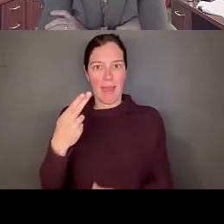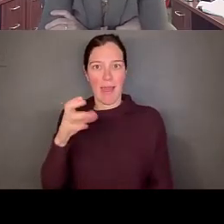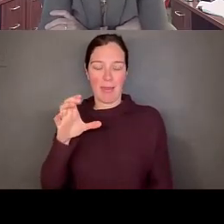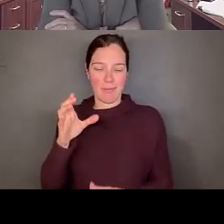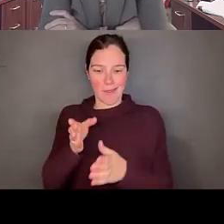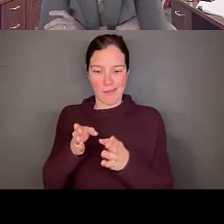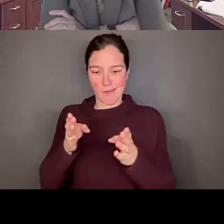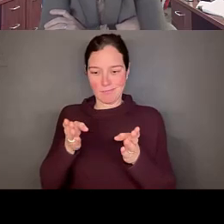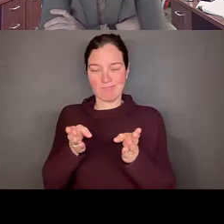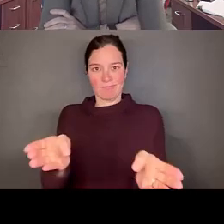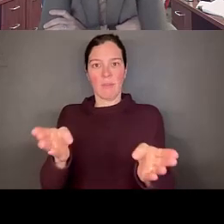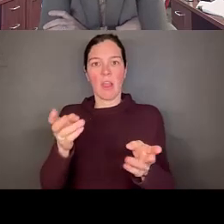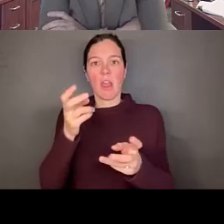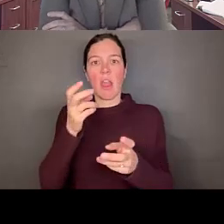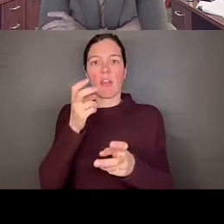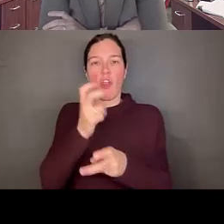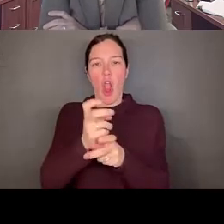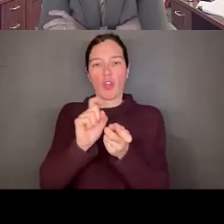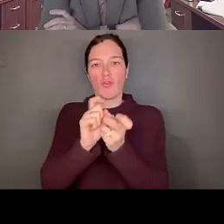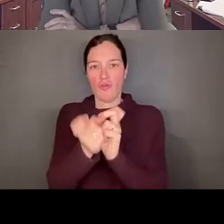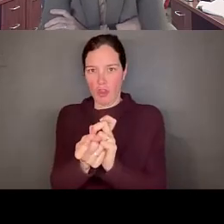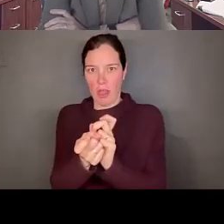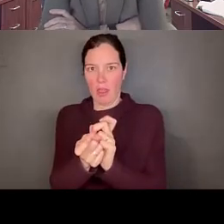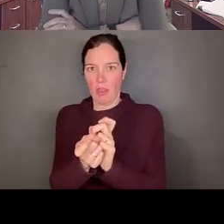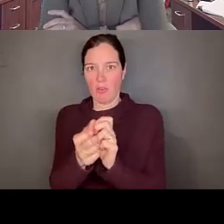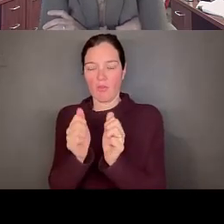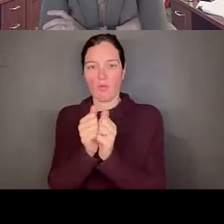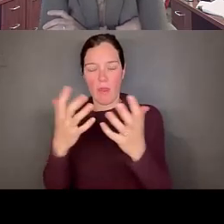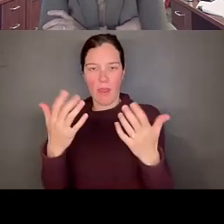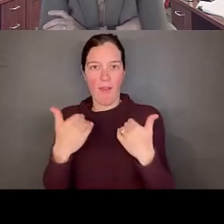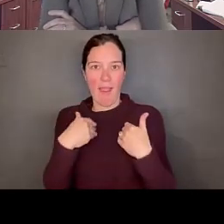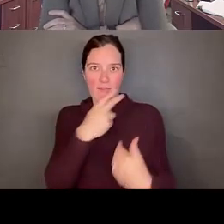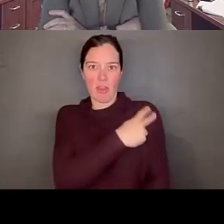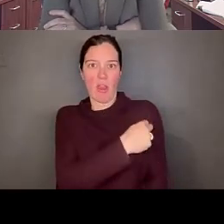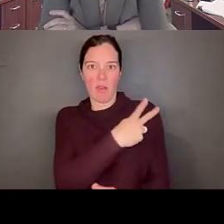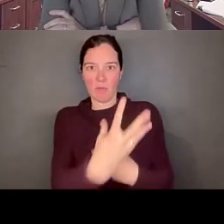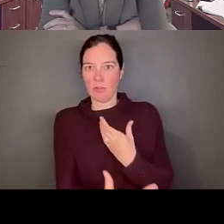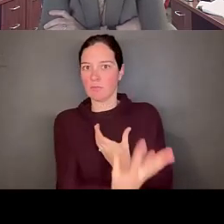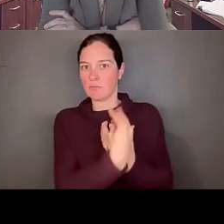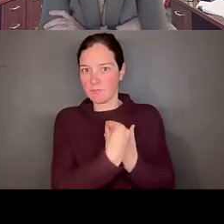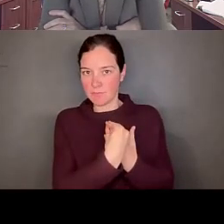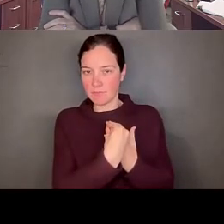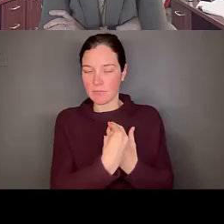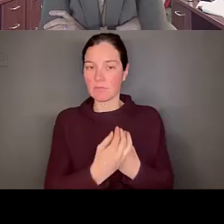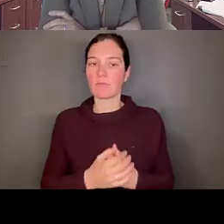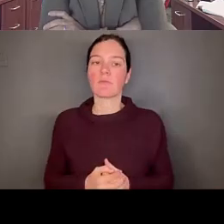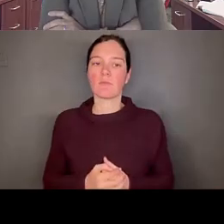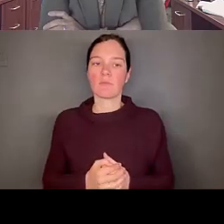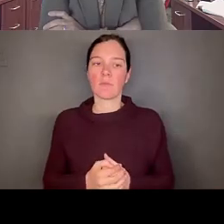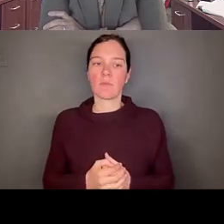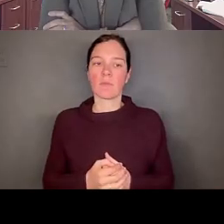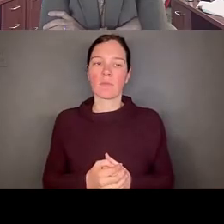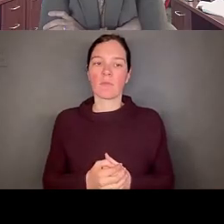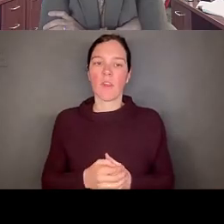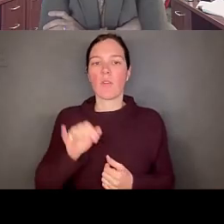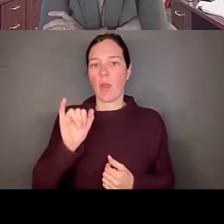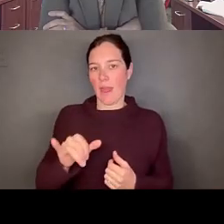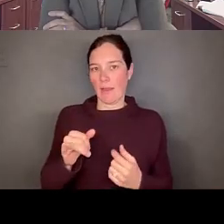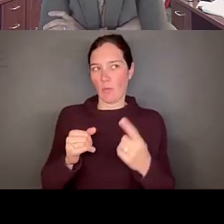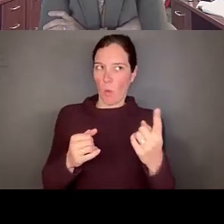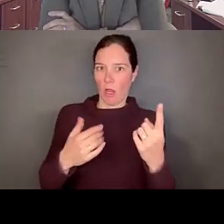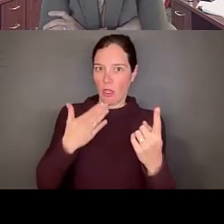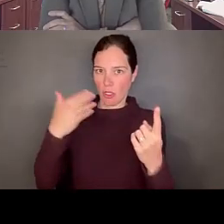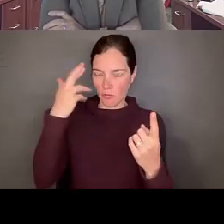aspect of healthcare without having active engagement from our hospitals. And so that's one really good